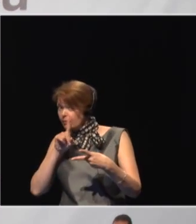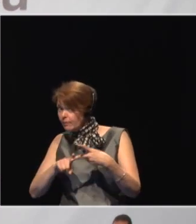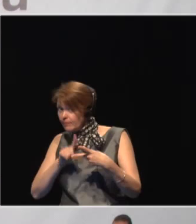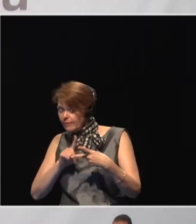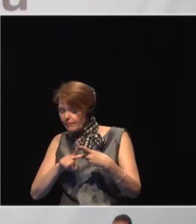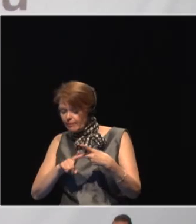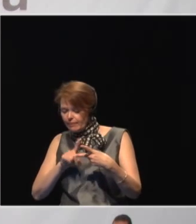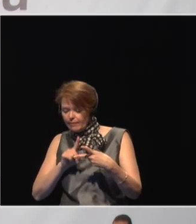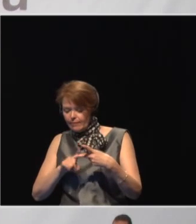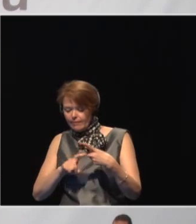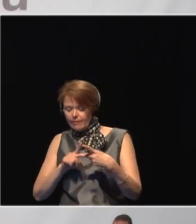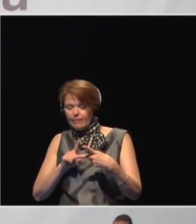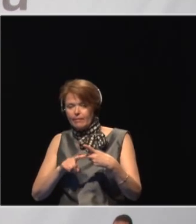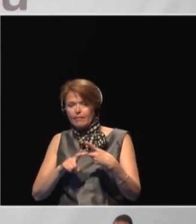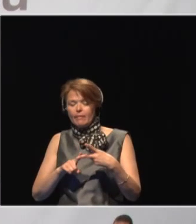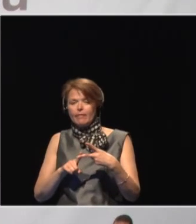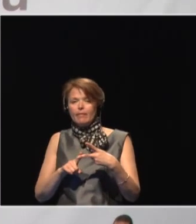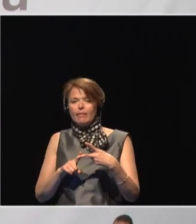this, they are also